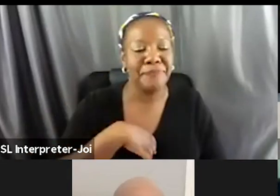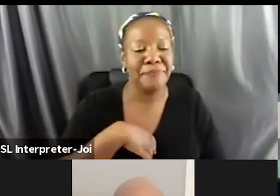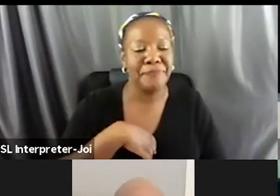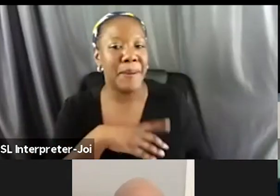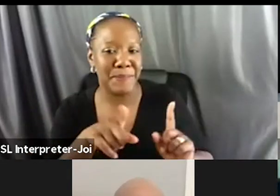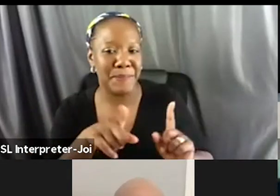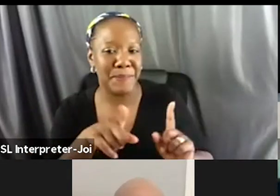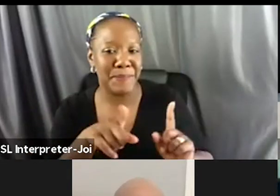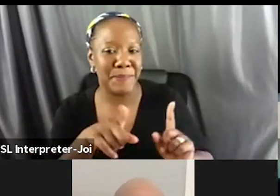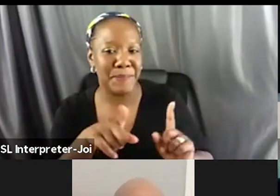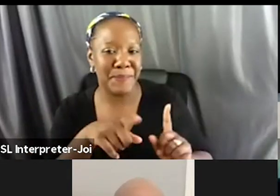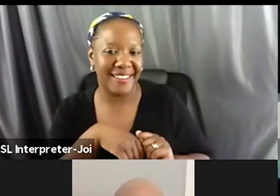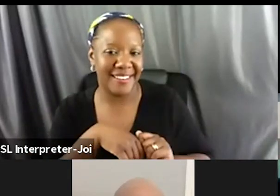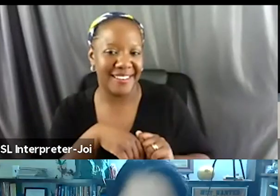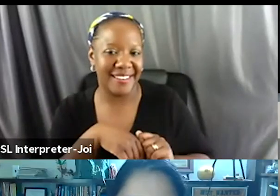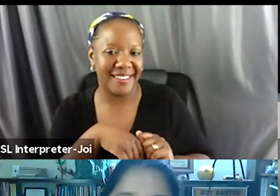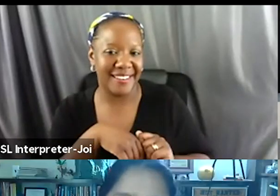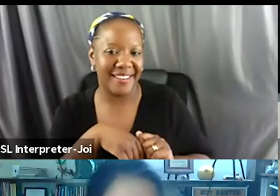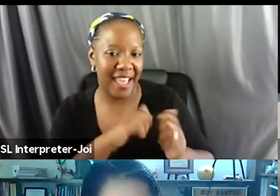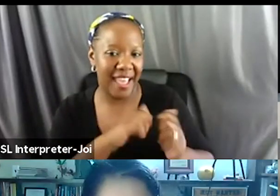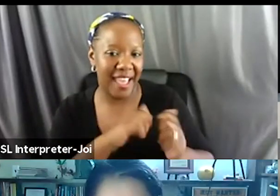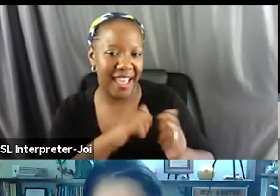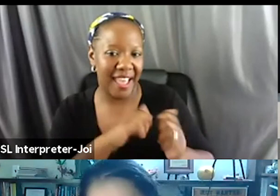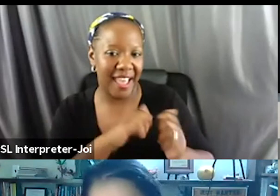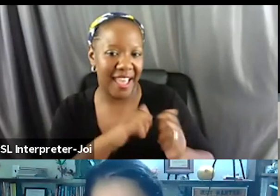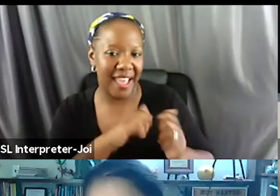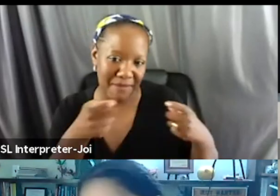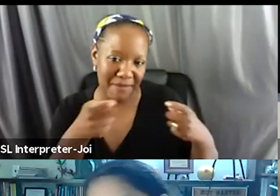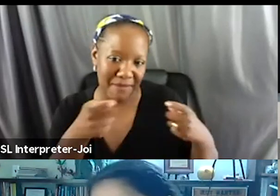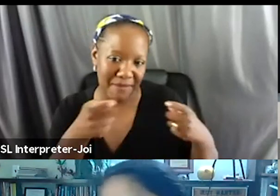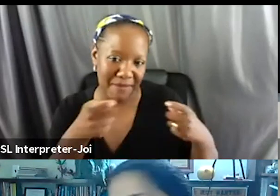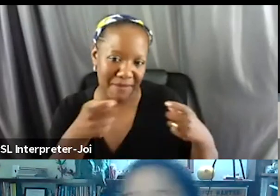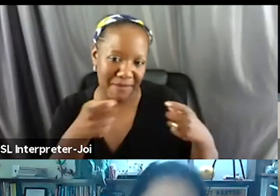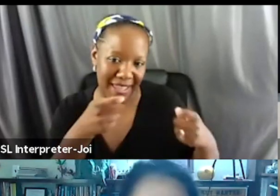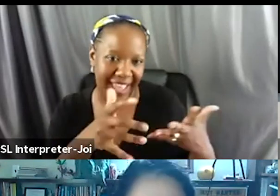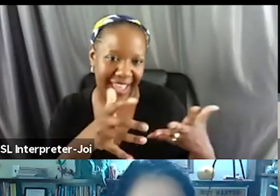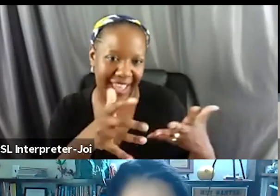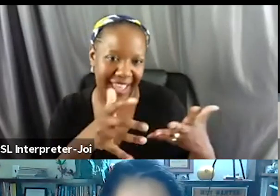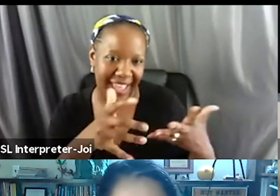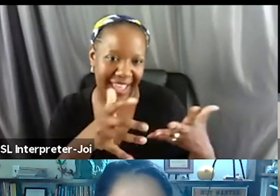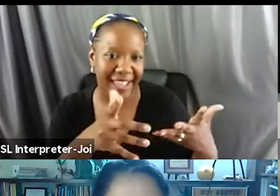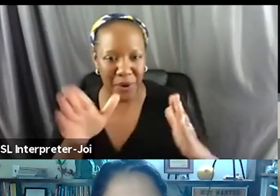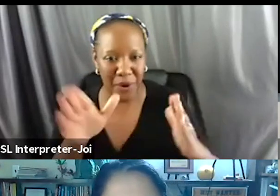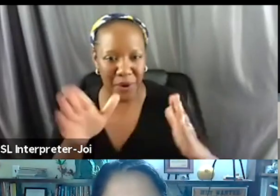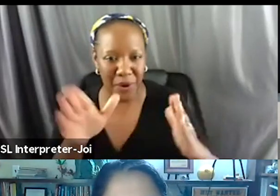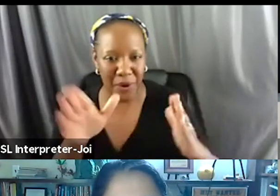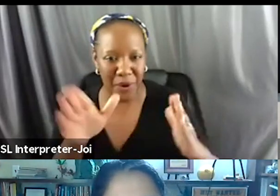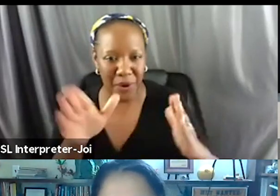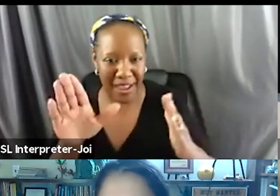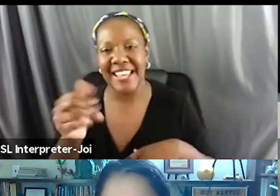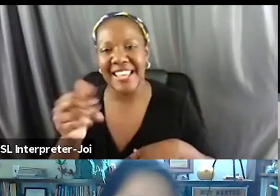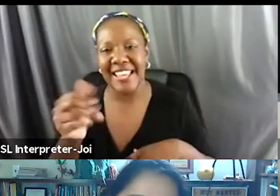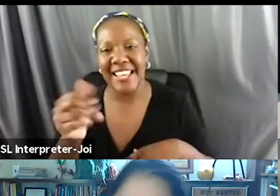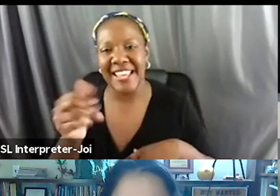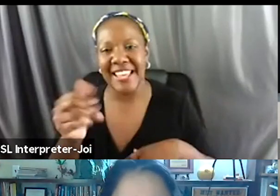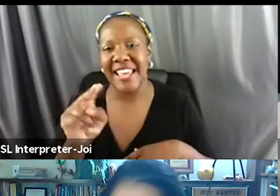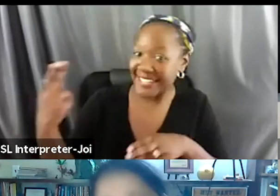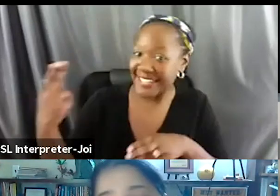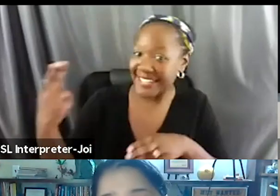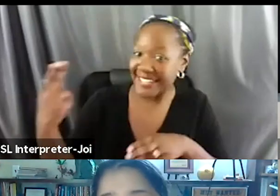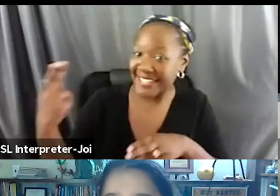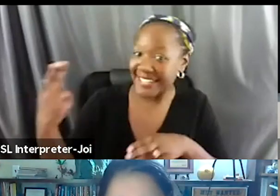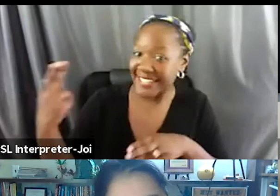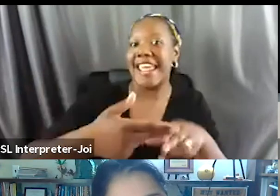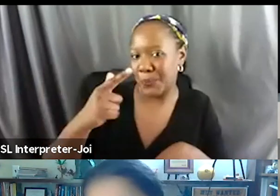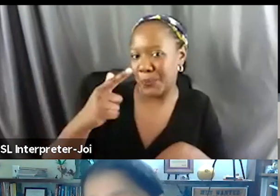but also, how you manage that in the different ways, that the fact that Janice names her wigs, or that Wendy's like, no, I'm going